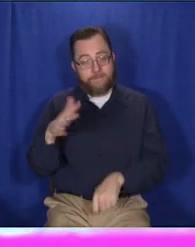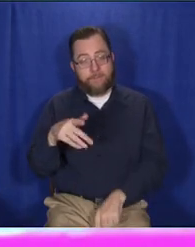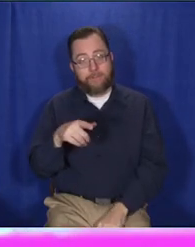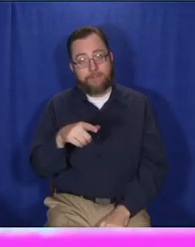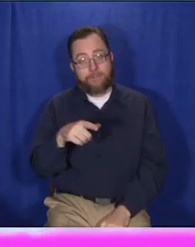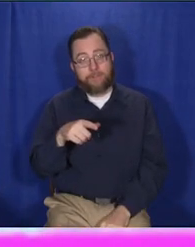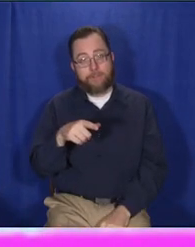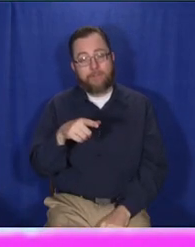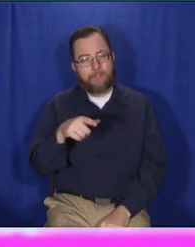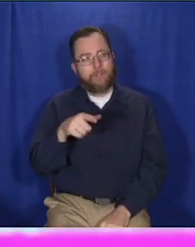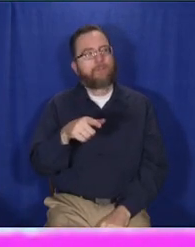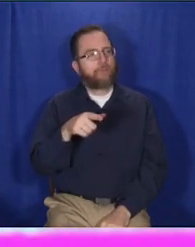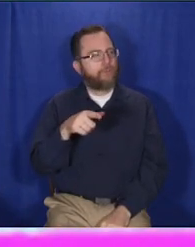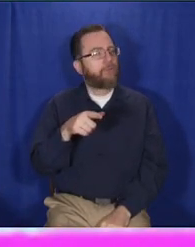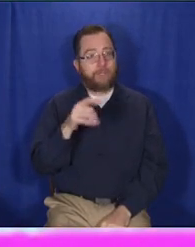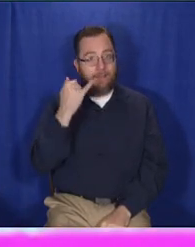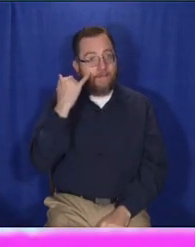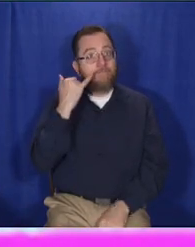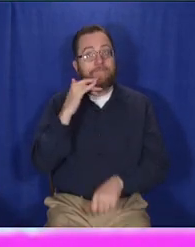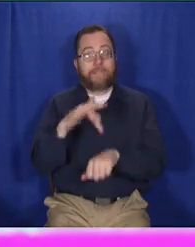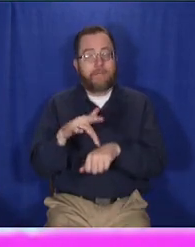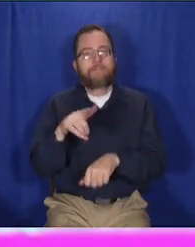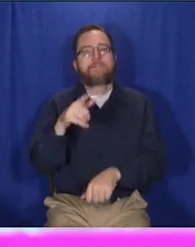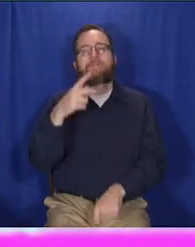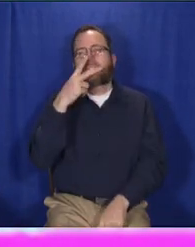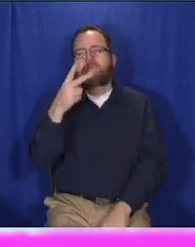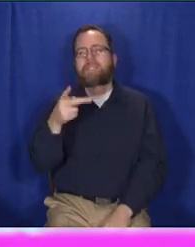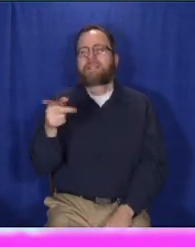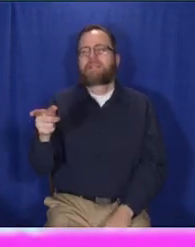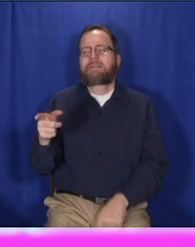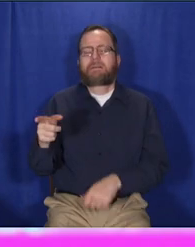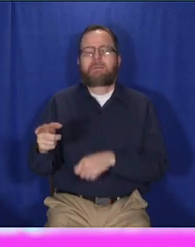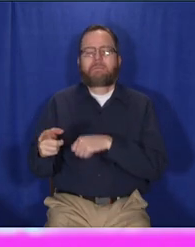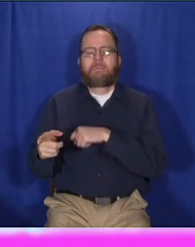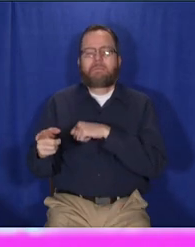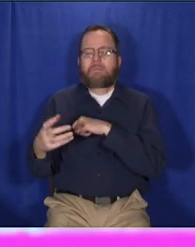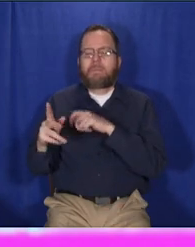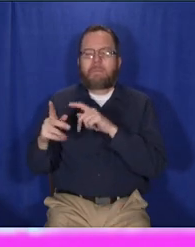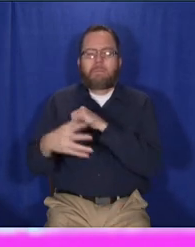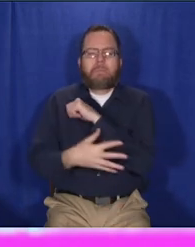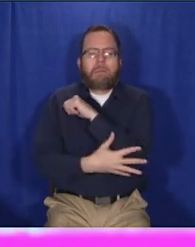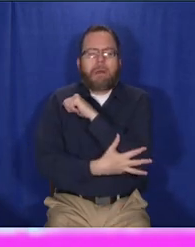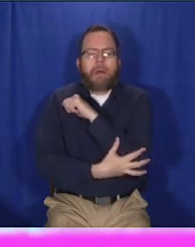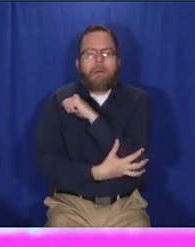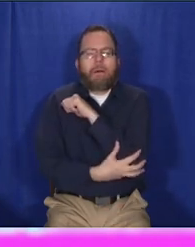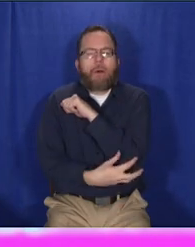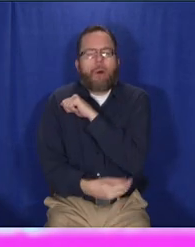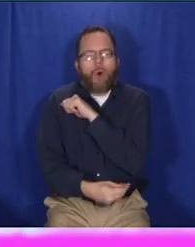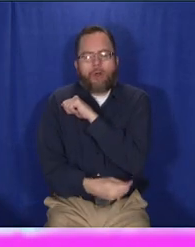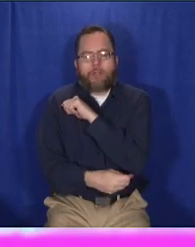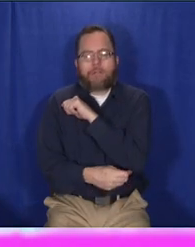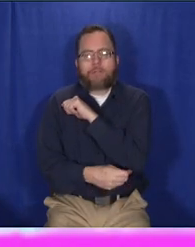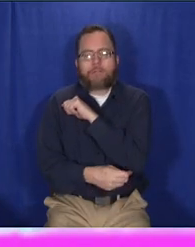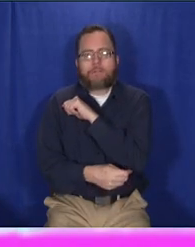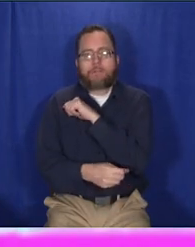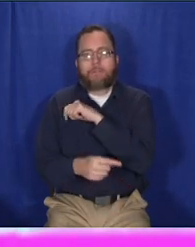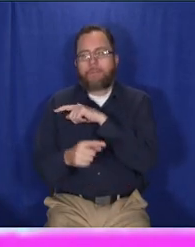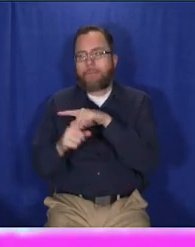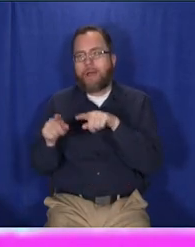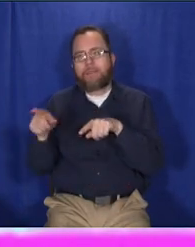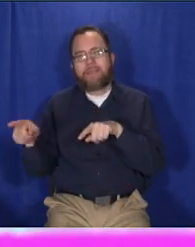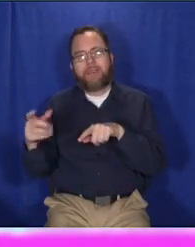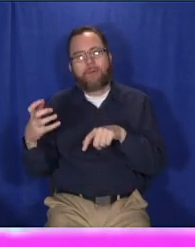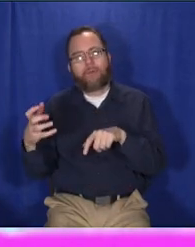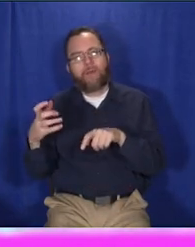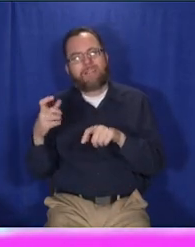especially brothers and sisters in Christ, even in their poverty, literally, they are begging to give you gifts.